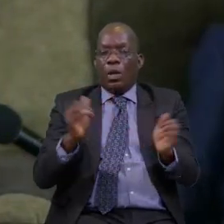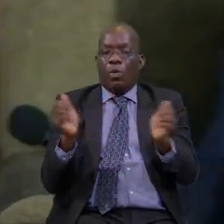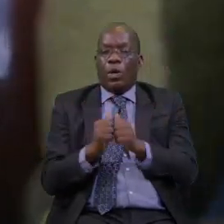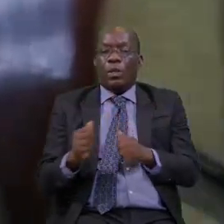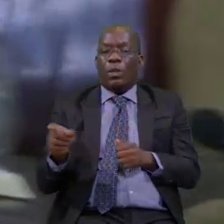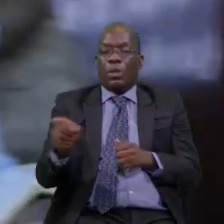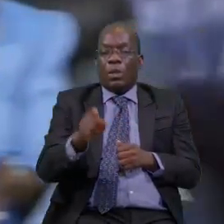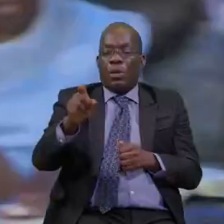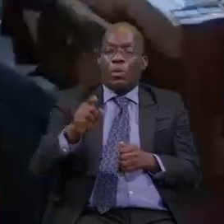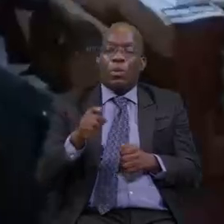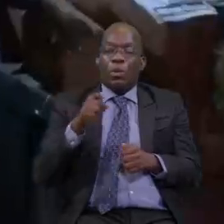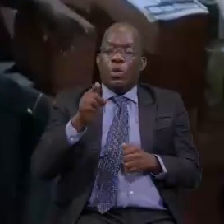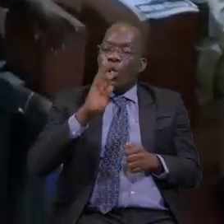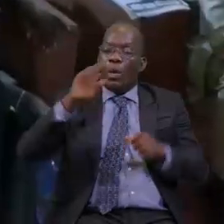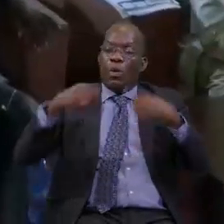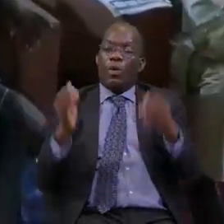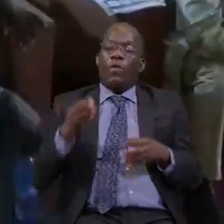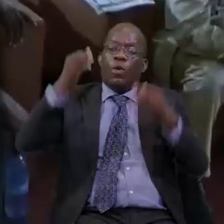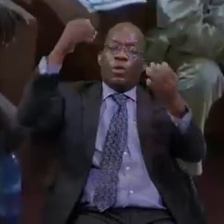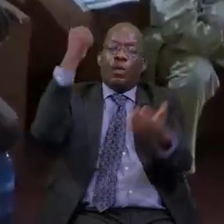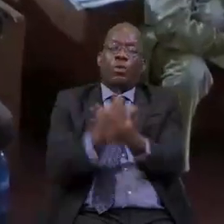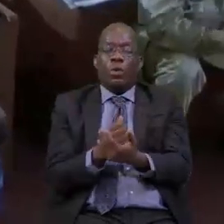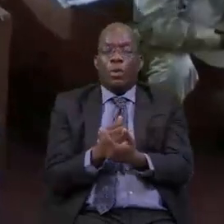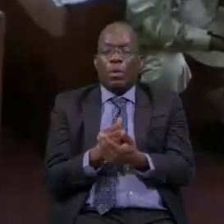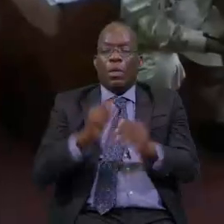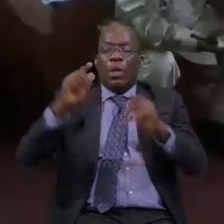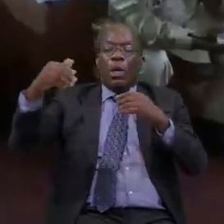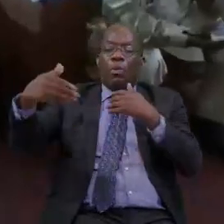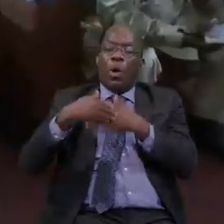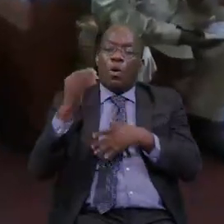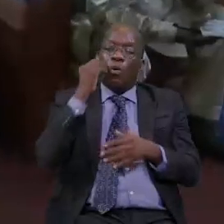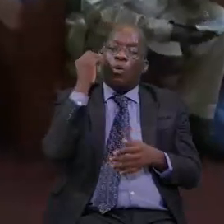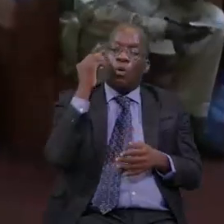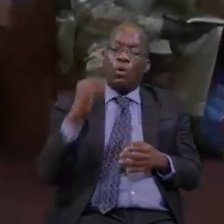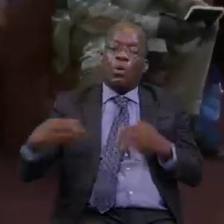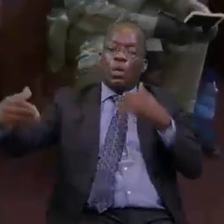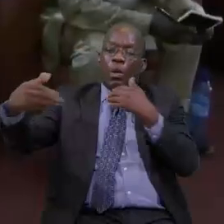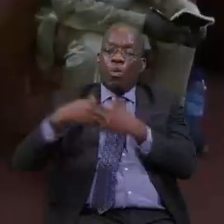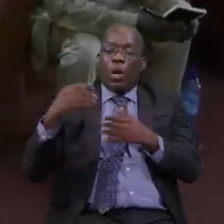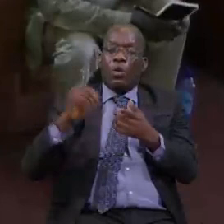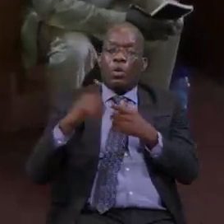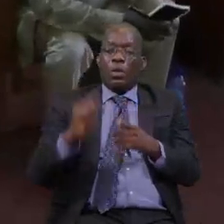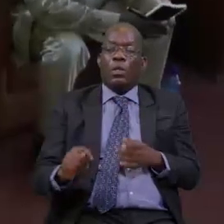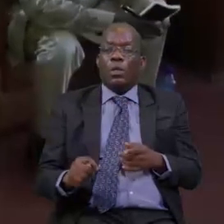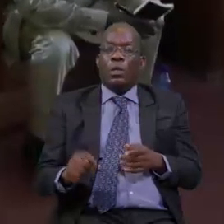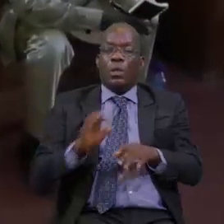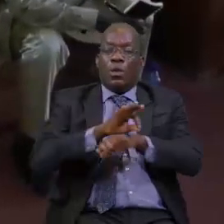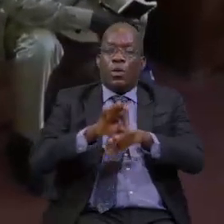are going forth, back home, back to the field, back to your